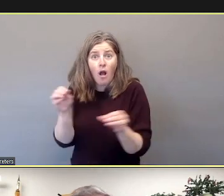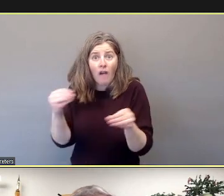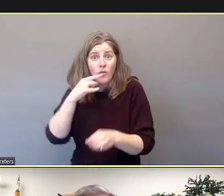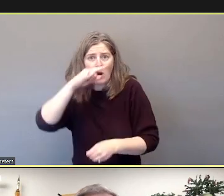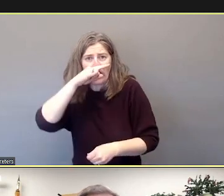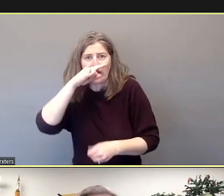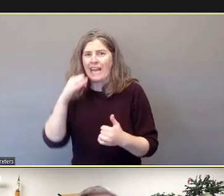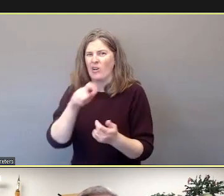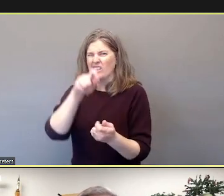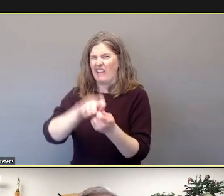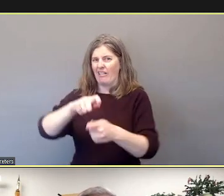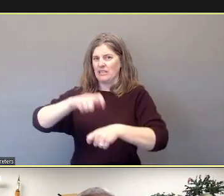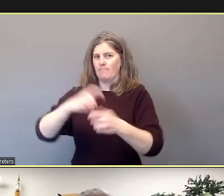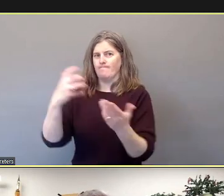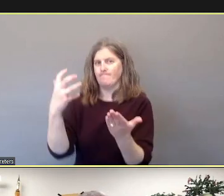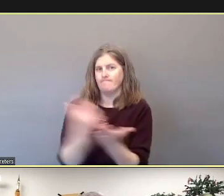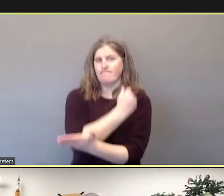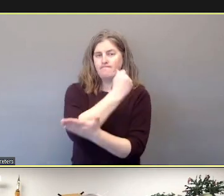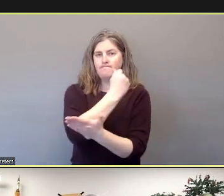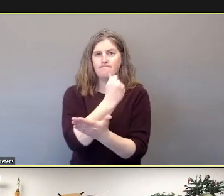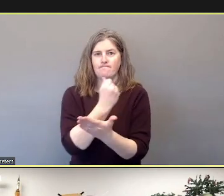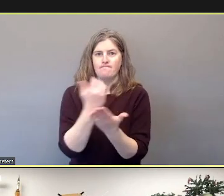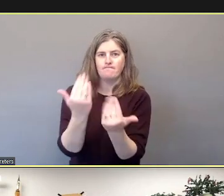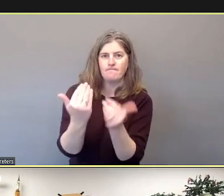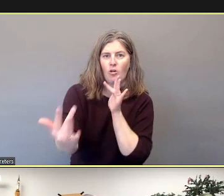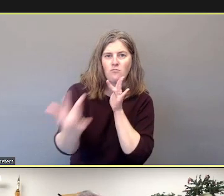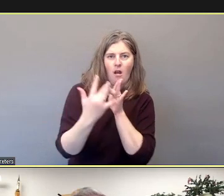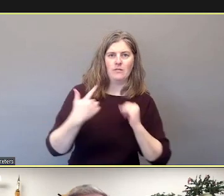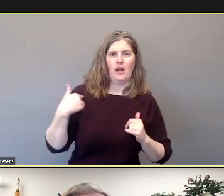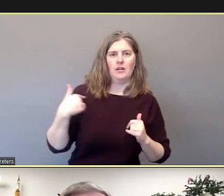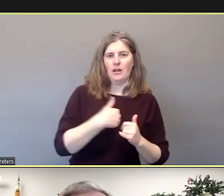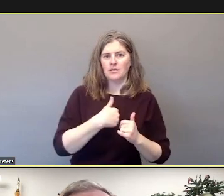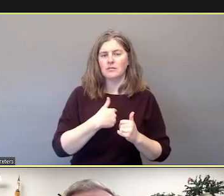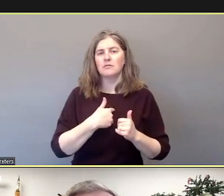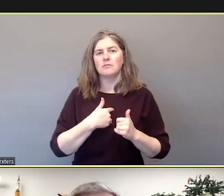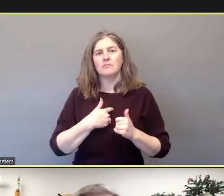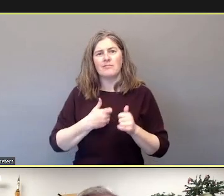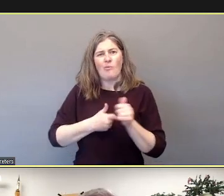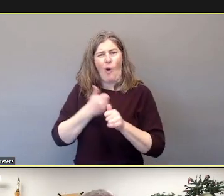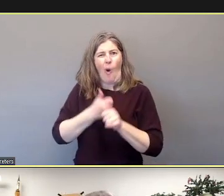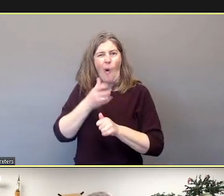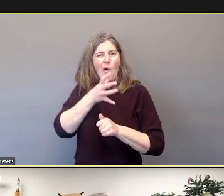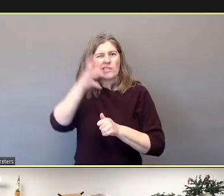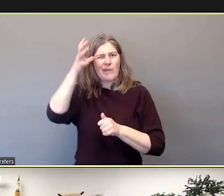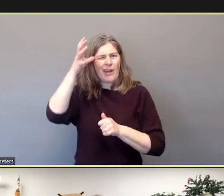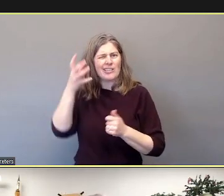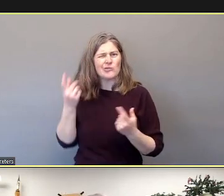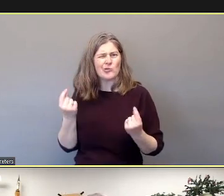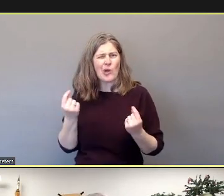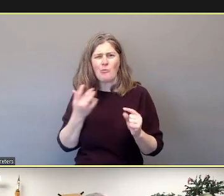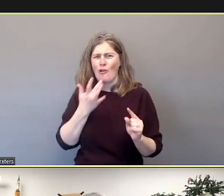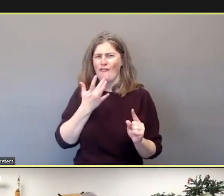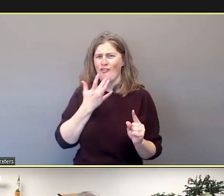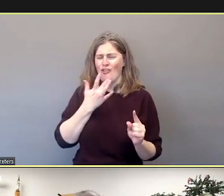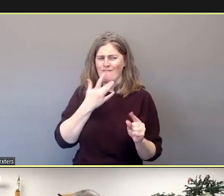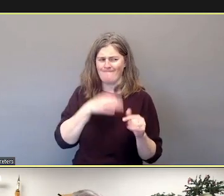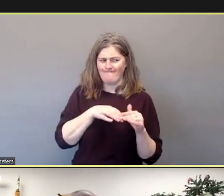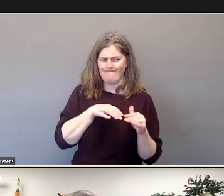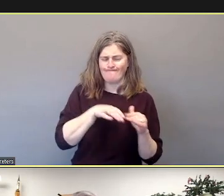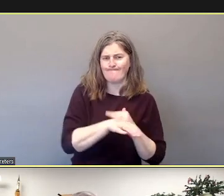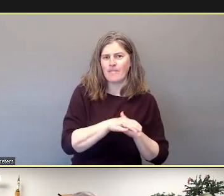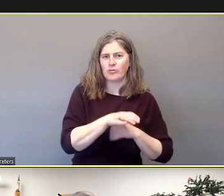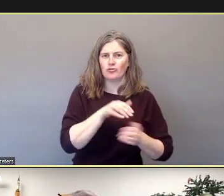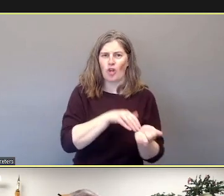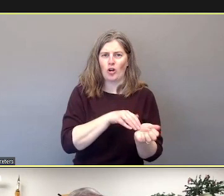is exactly when we need to step up. Surveys show that most parents prefer to get vaccines for young